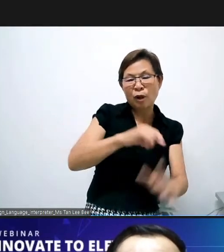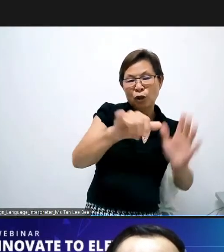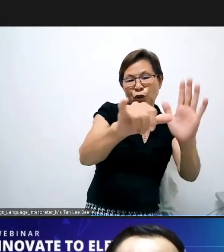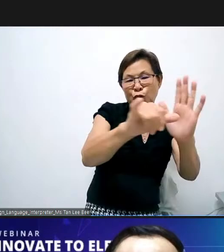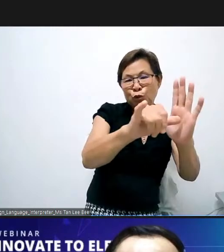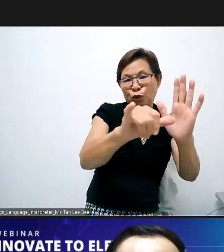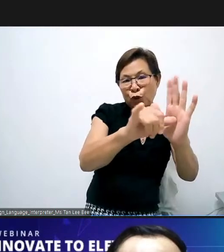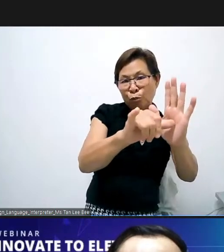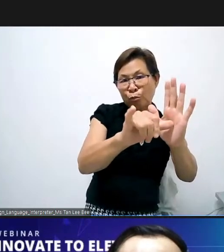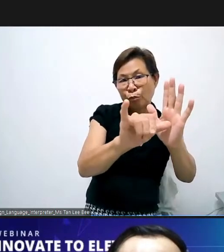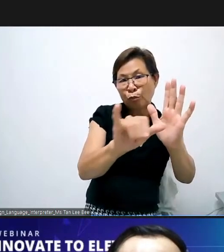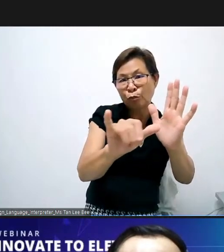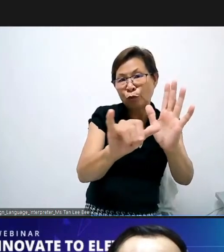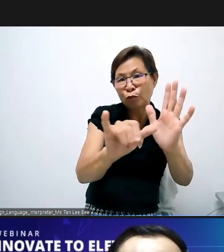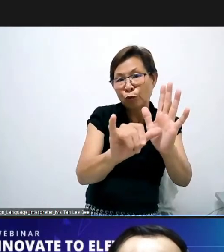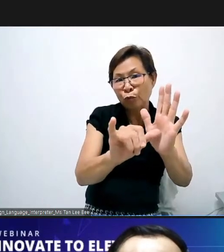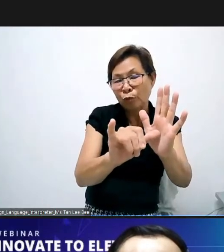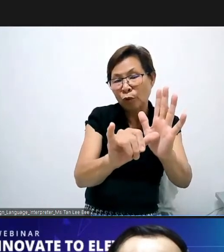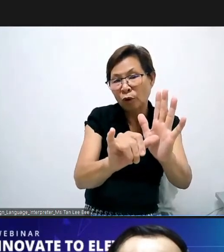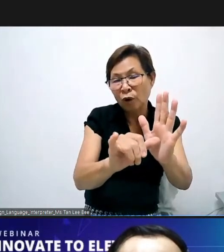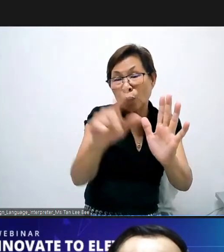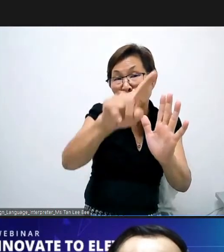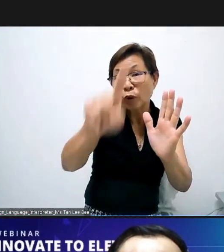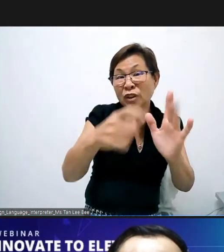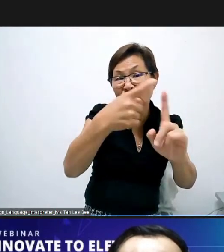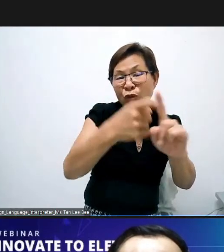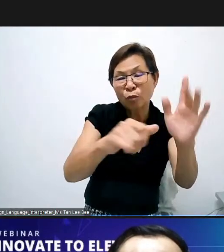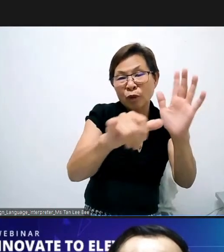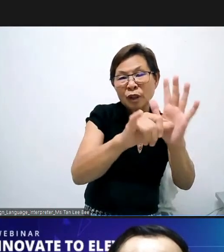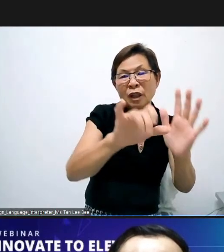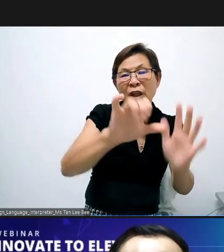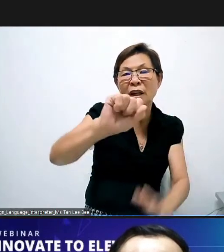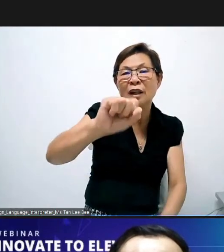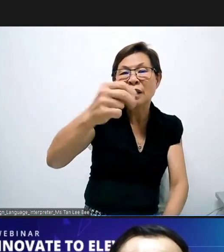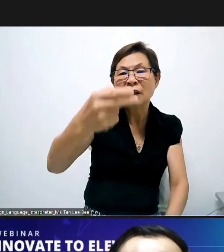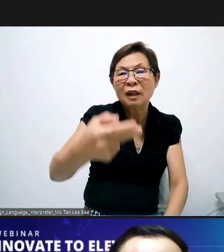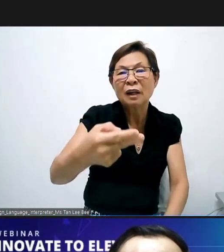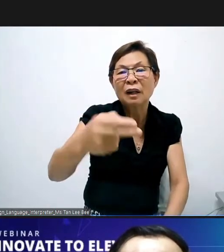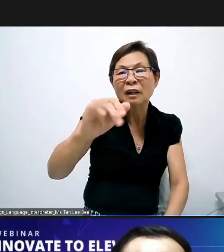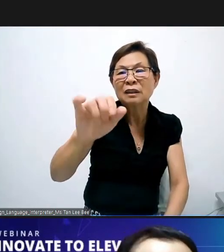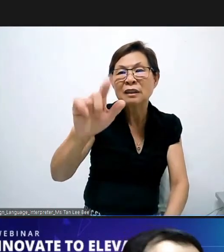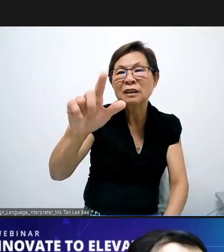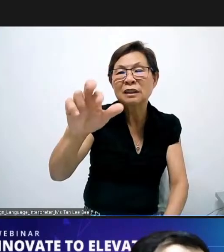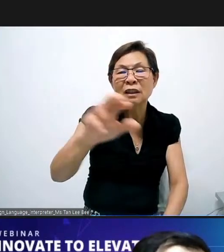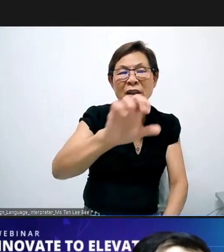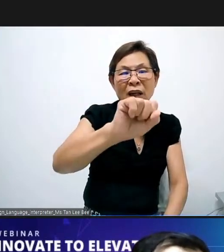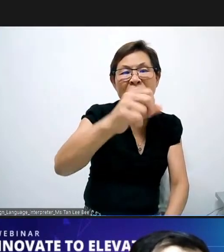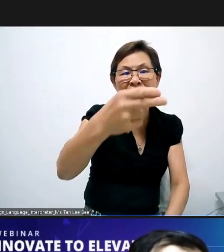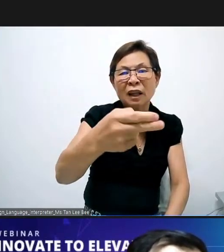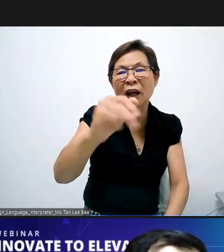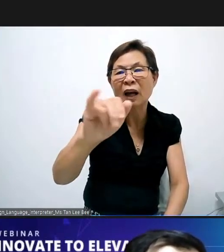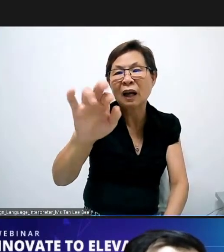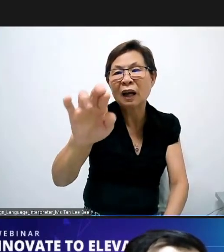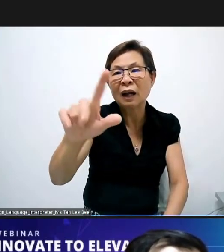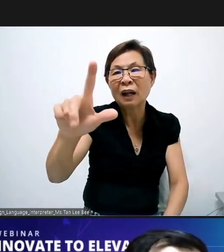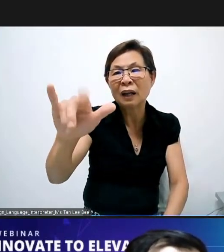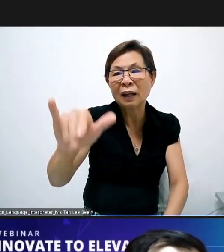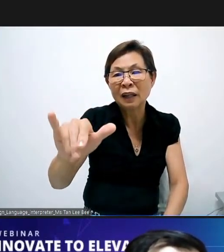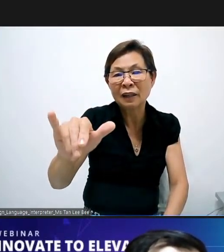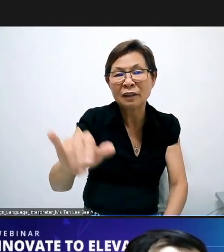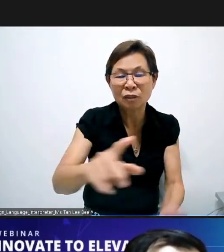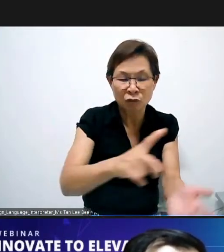channel from Miss Shirley Egua. So, Miss Dr.